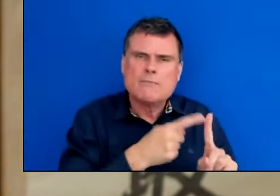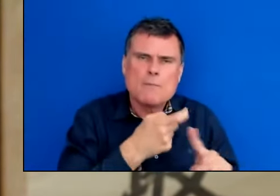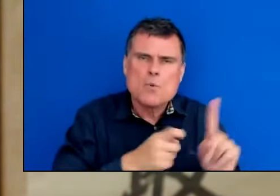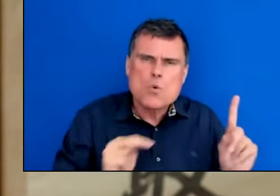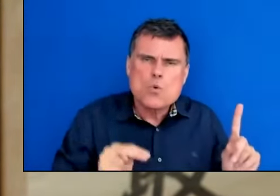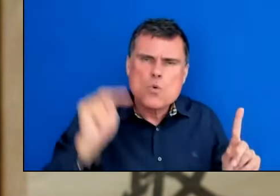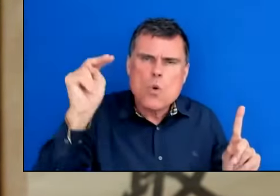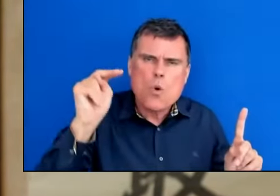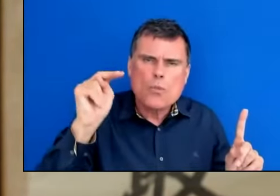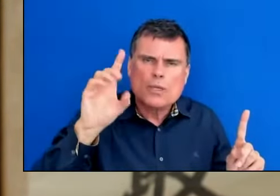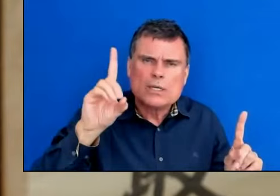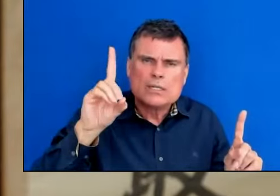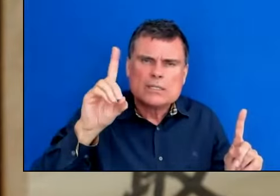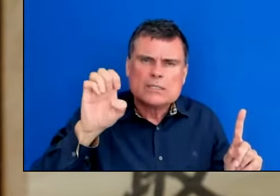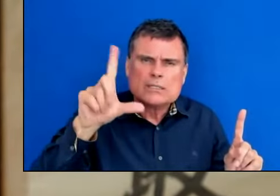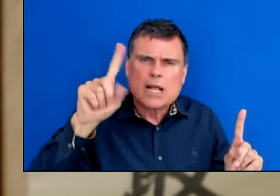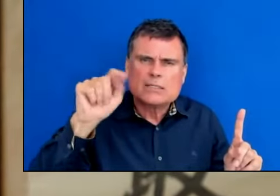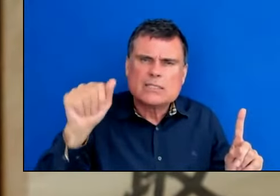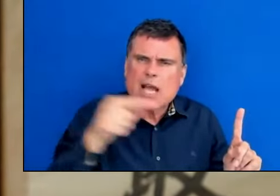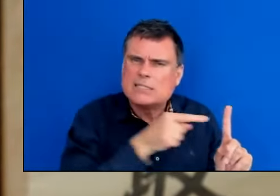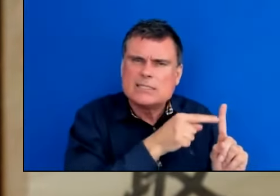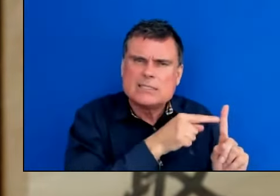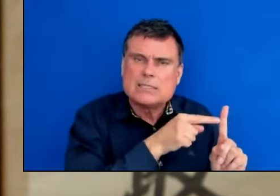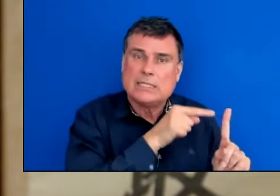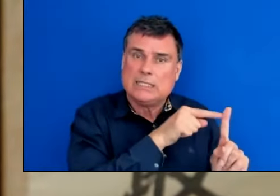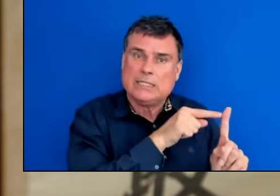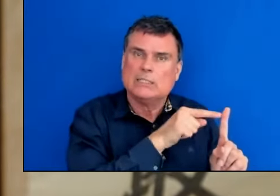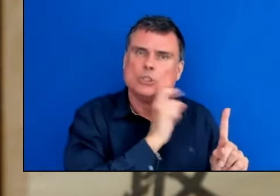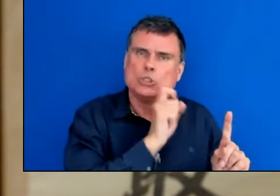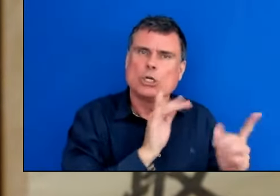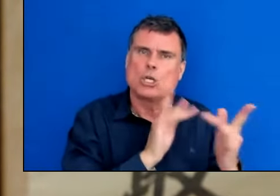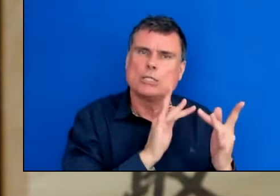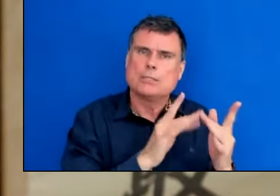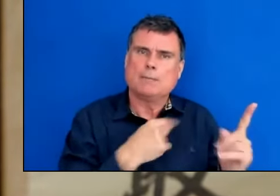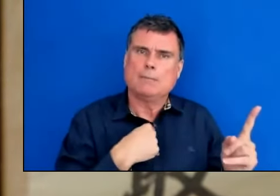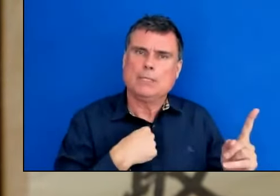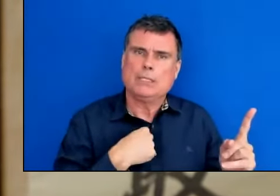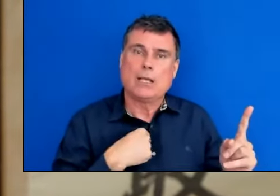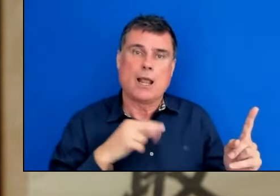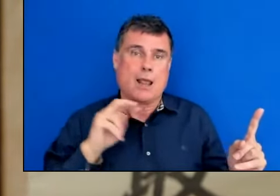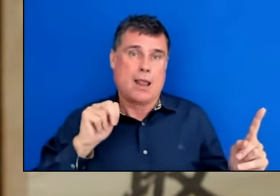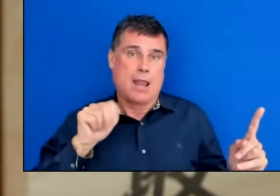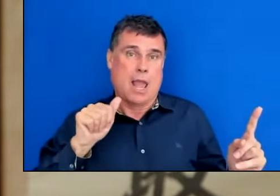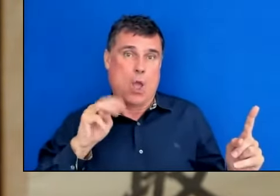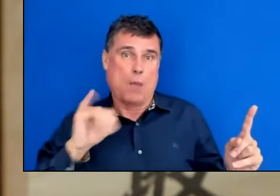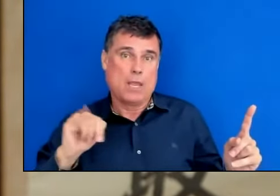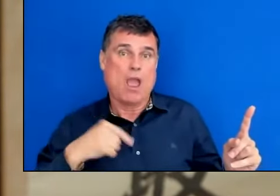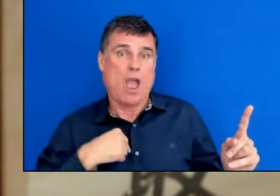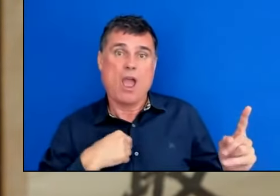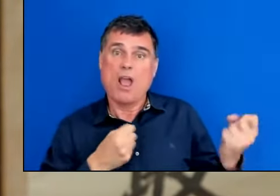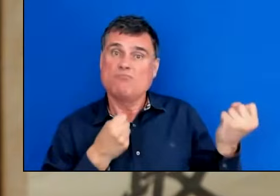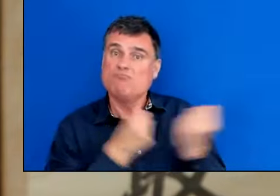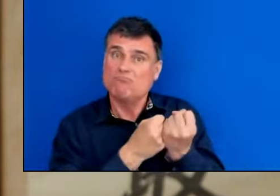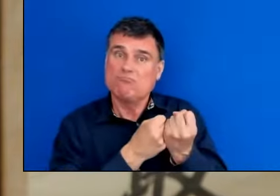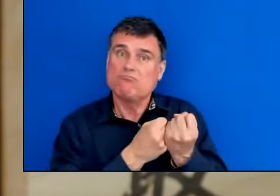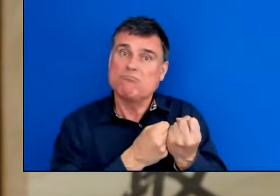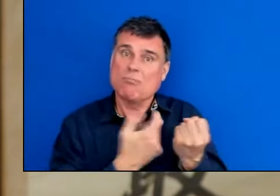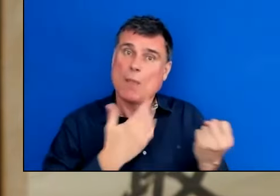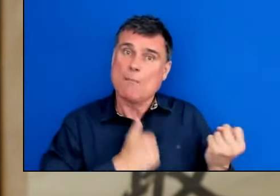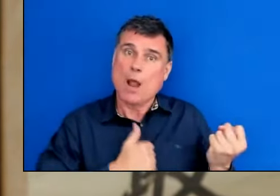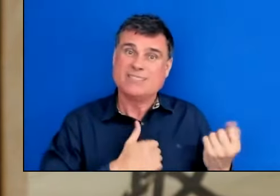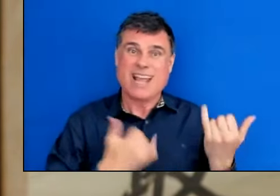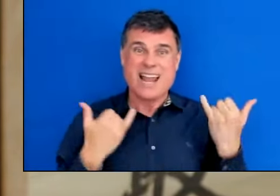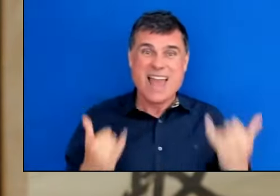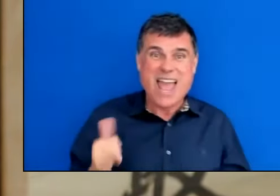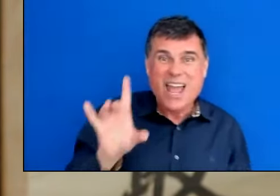North Delta. And he said, well, you should probably contact Naomi and, you know, I'm going to support you all the way. And then 80 years, so